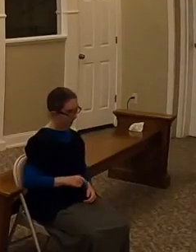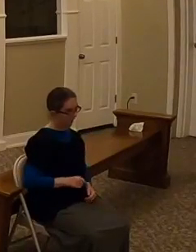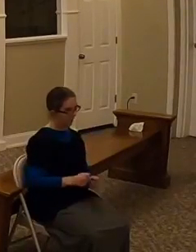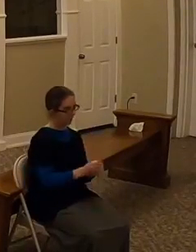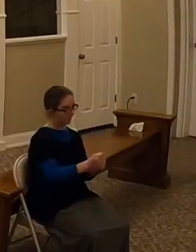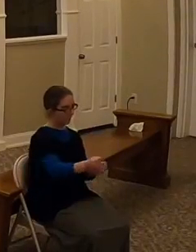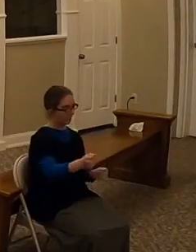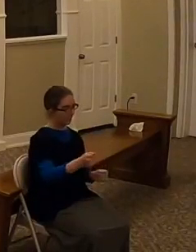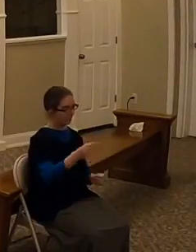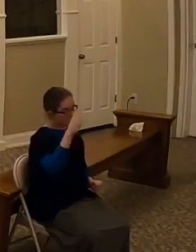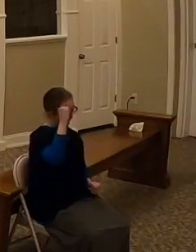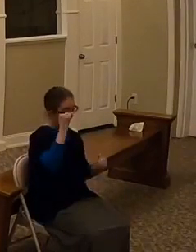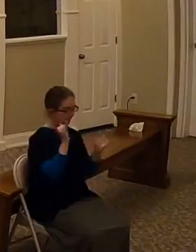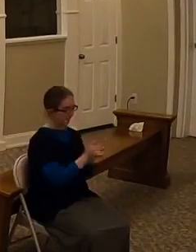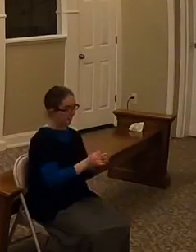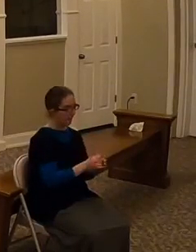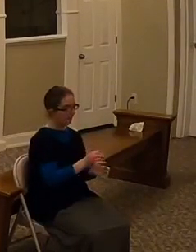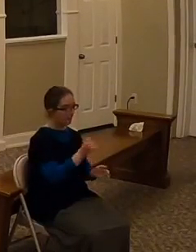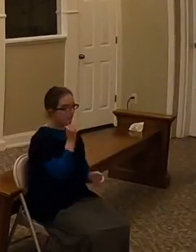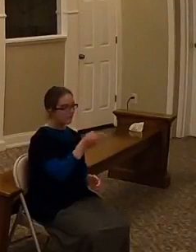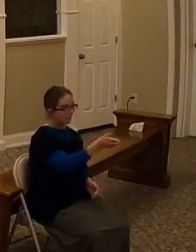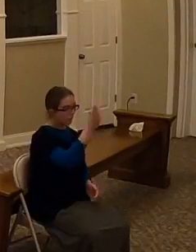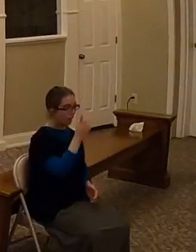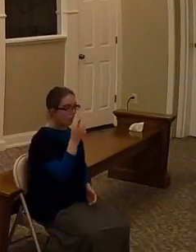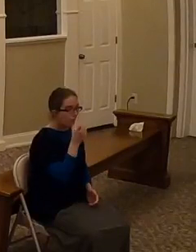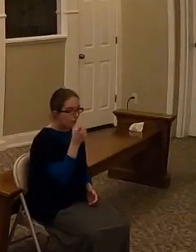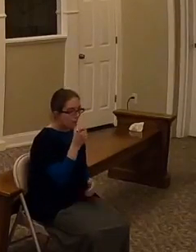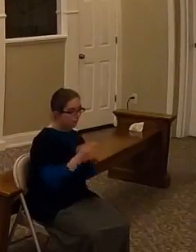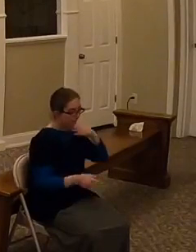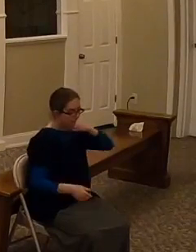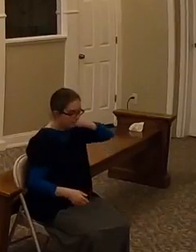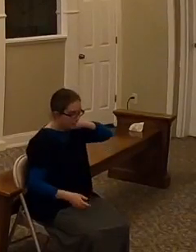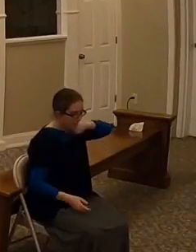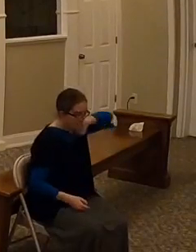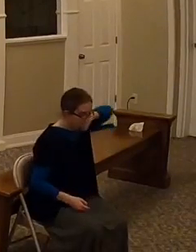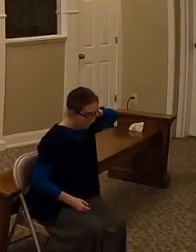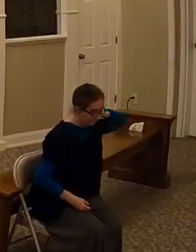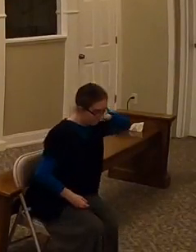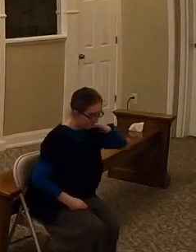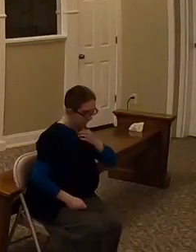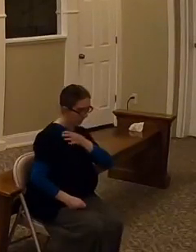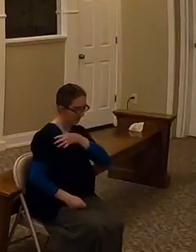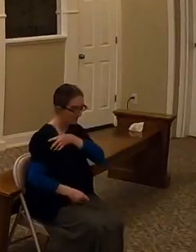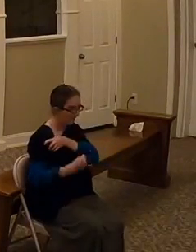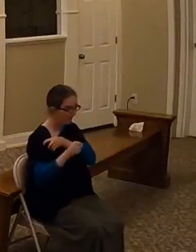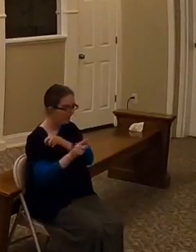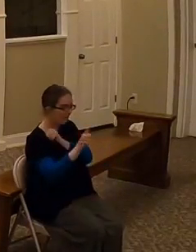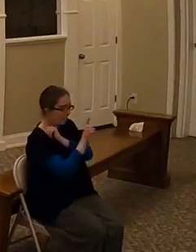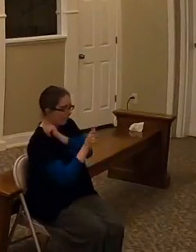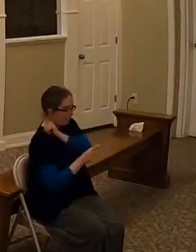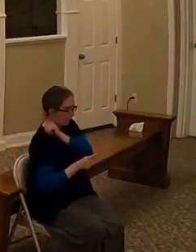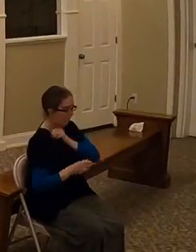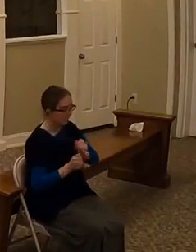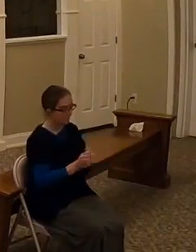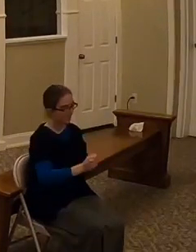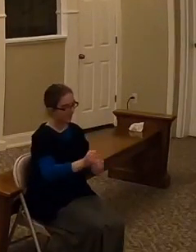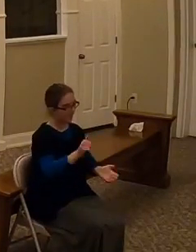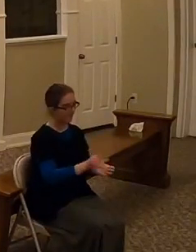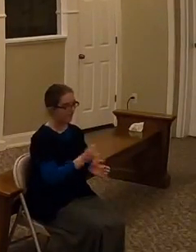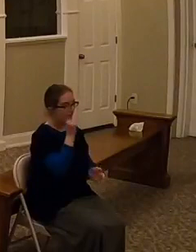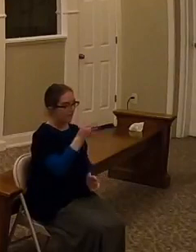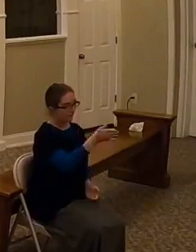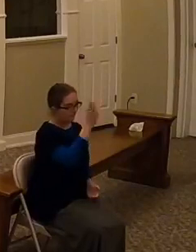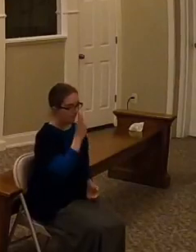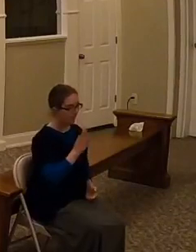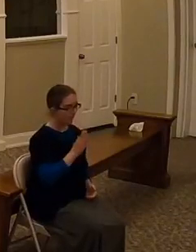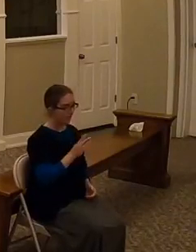apart him that is godly. For who? Did you see that? The Lord has set apart him that is